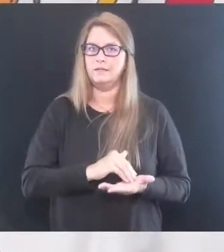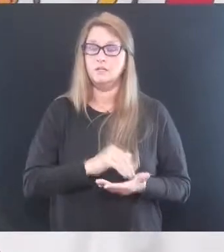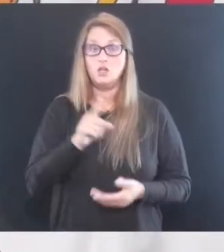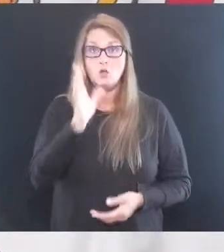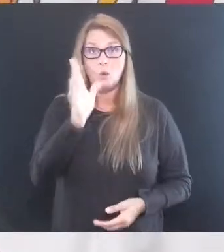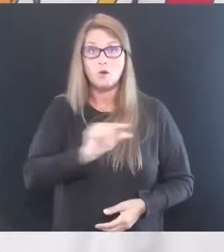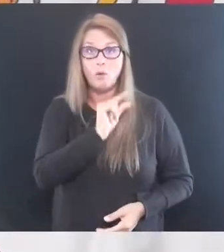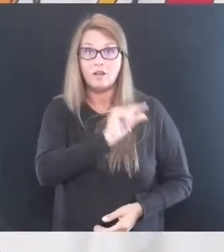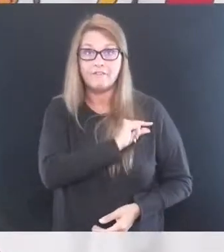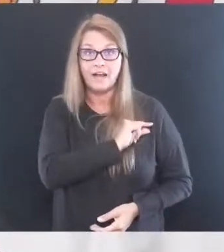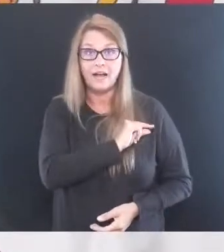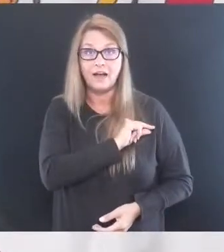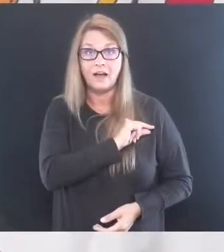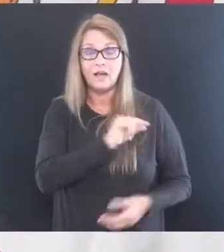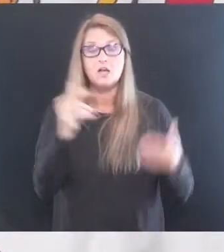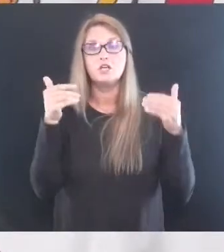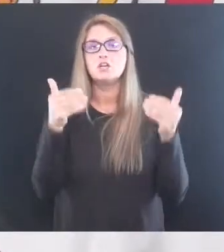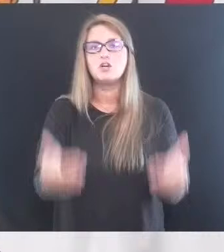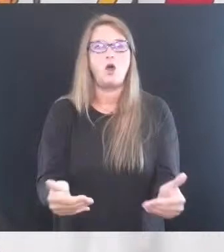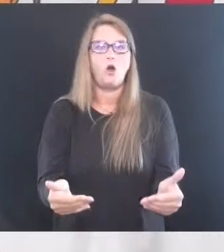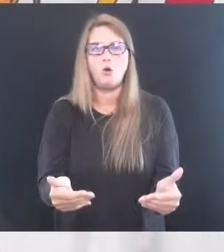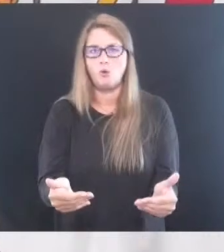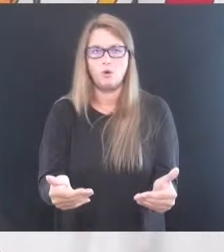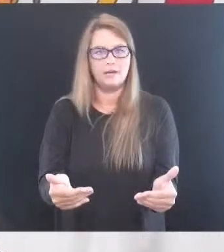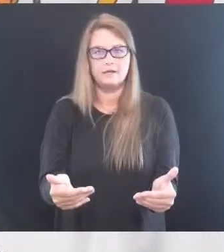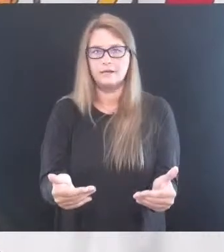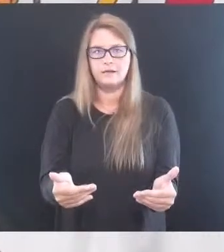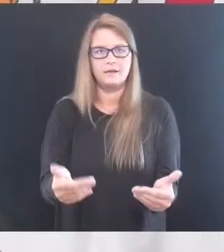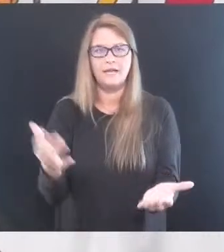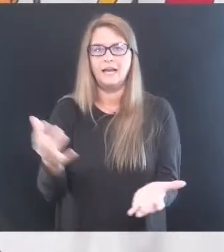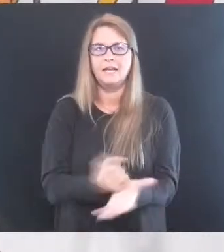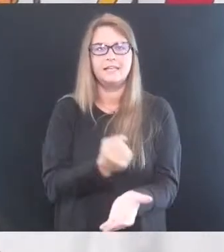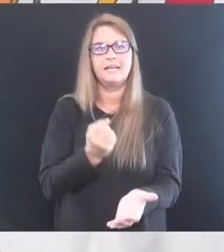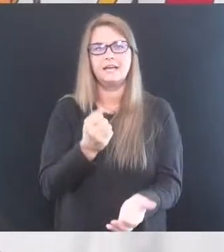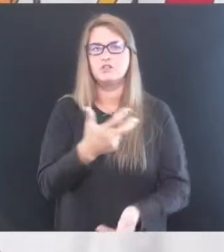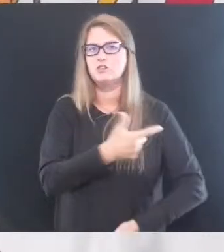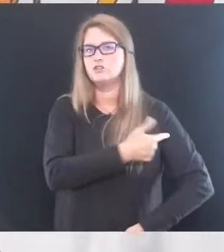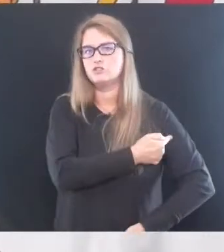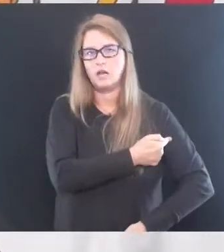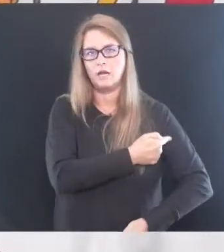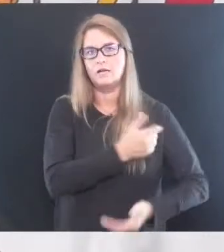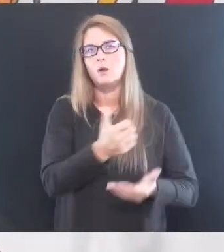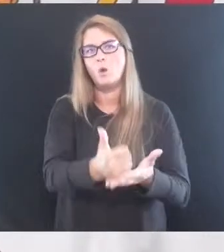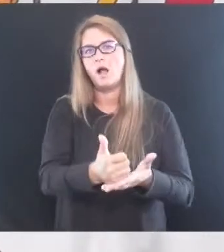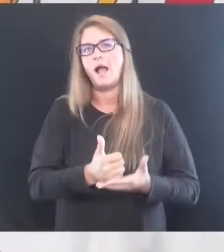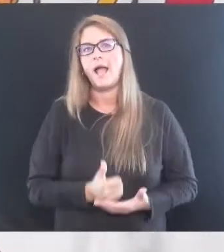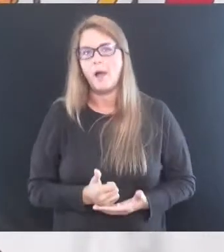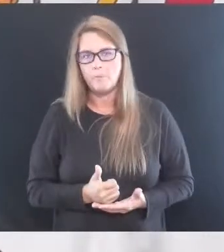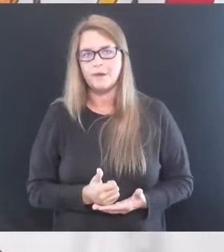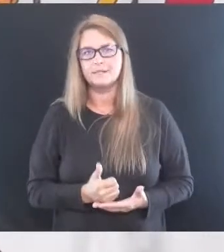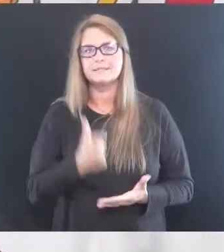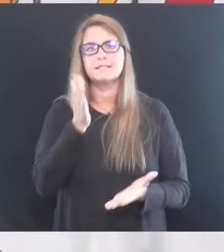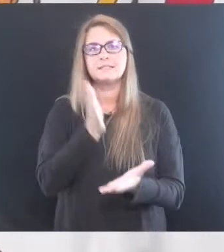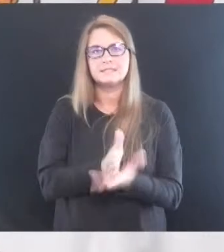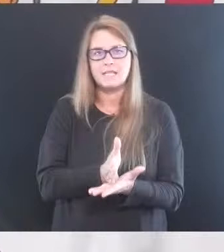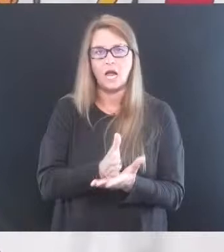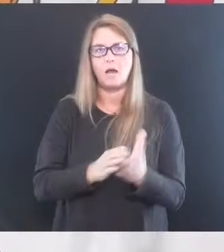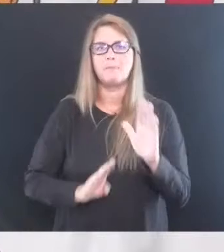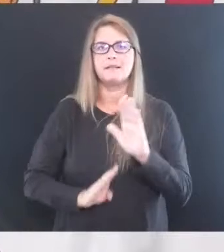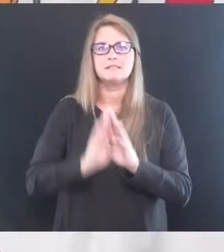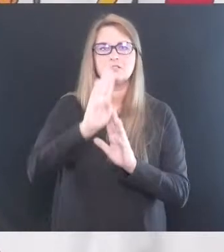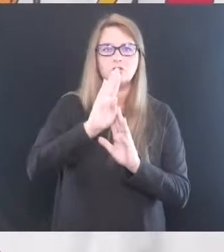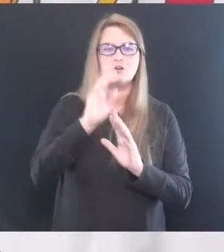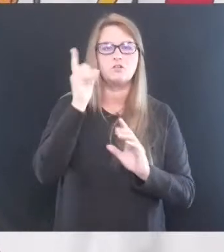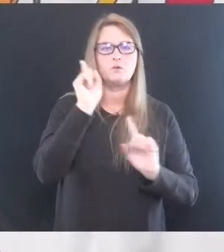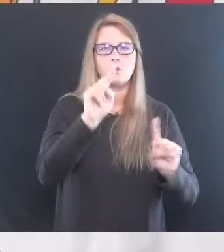will qualify. Just go and get your booster shot, and you will help us stop this surge at the